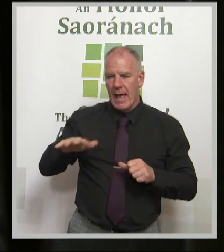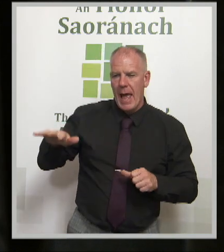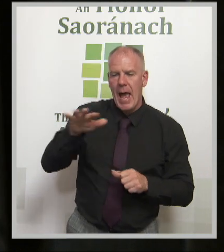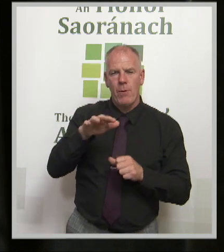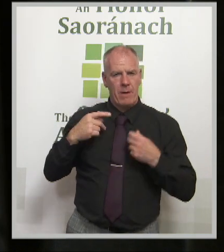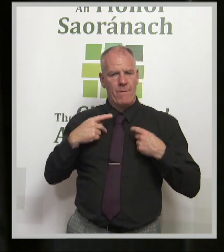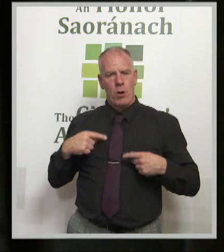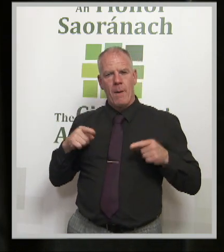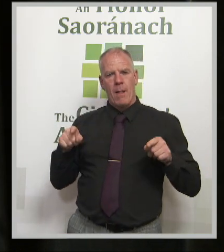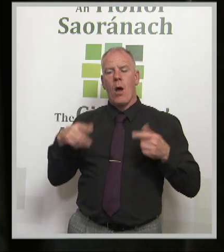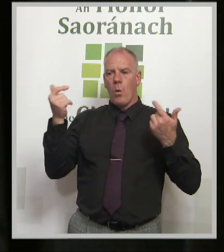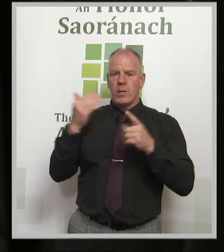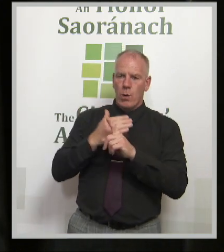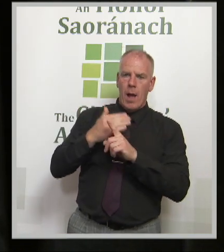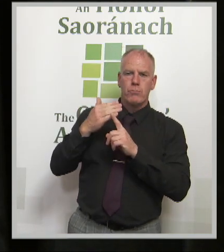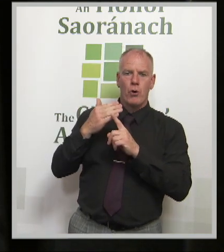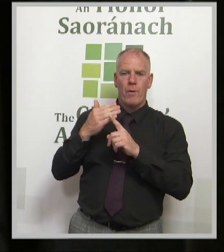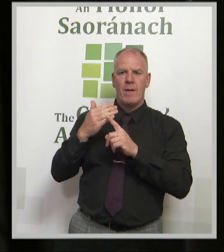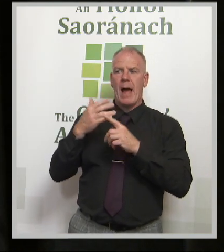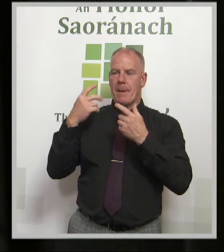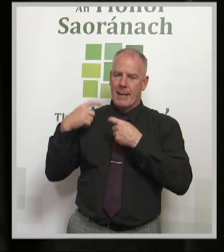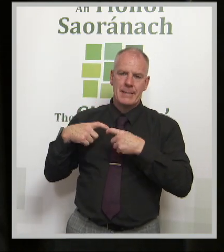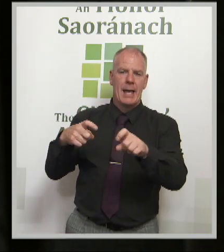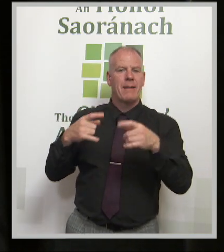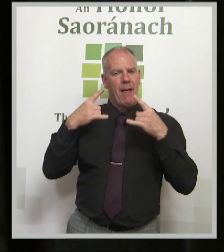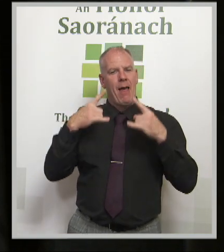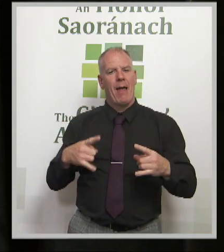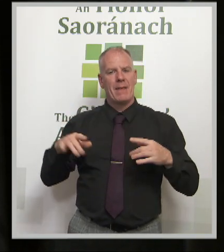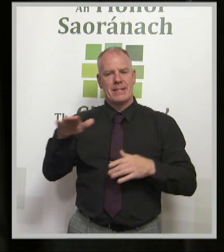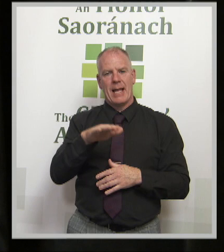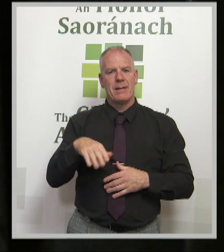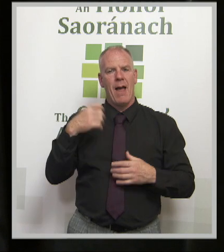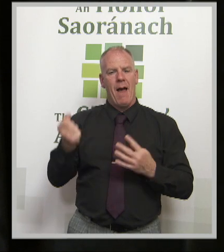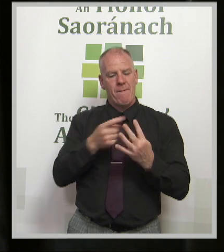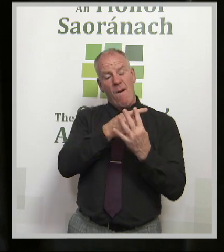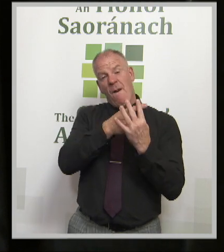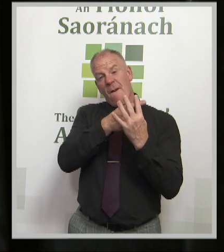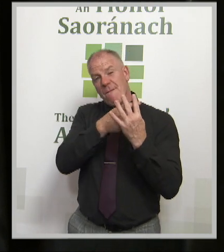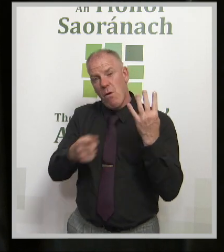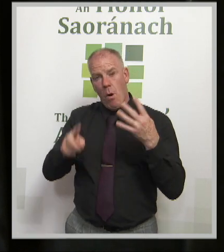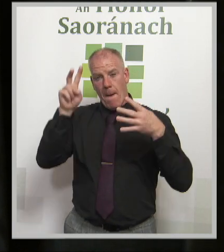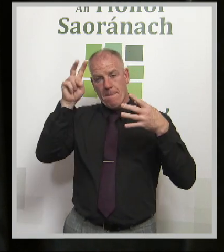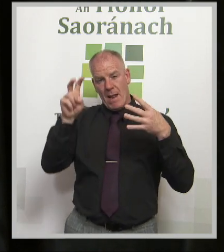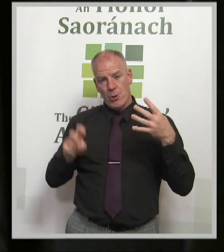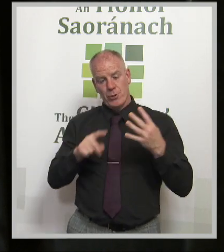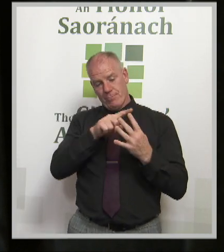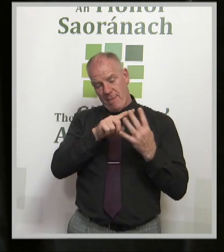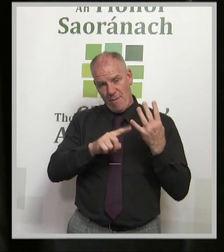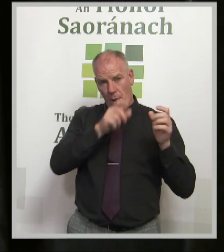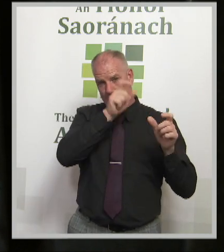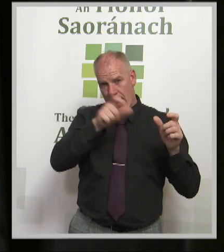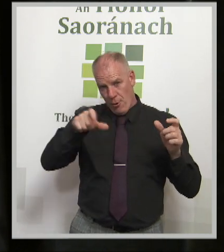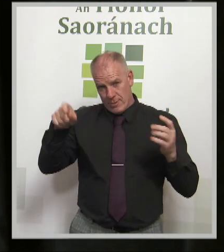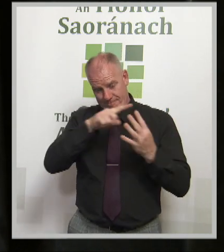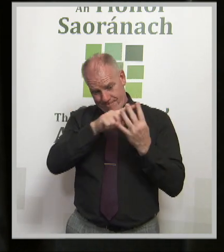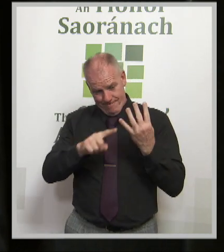and maintain them in what we would describe as a healthy state. There are 4 pillars to that legislation that countries have signed up